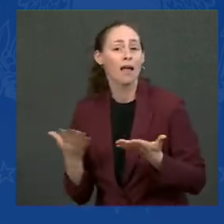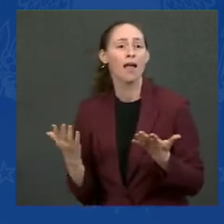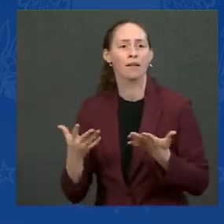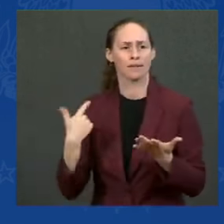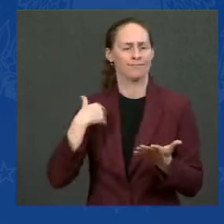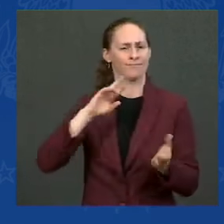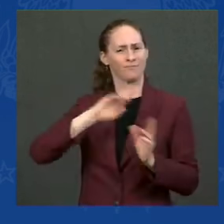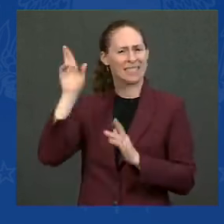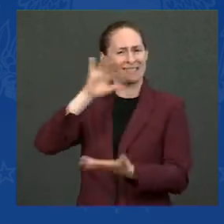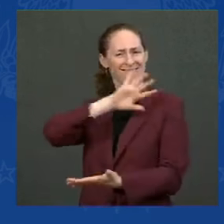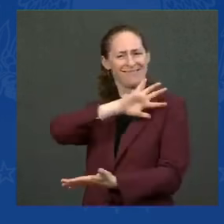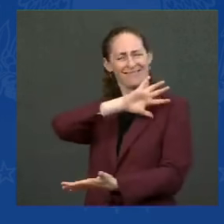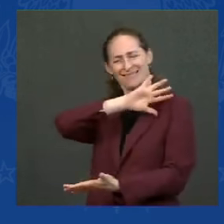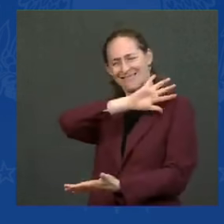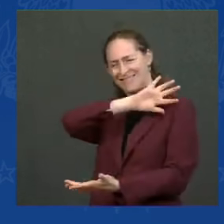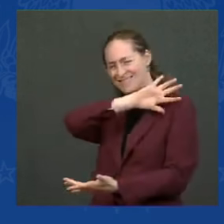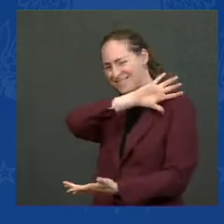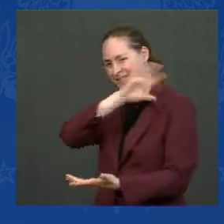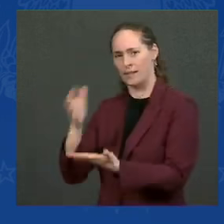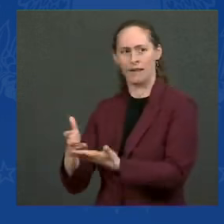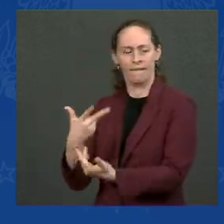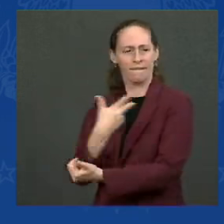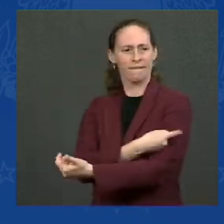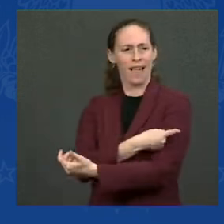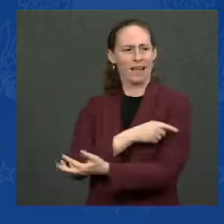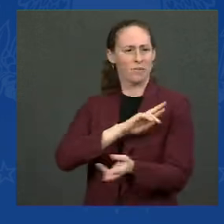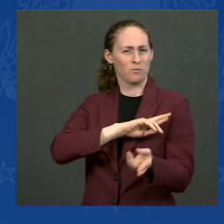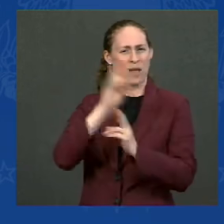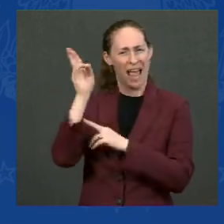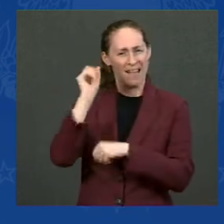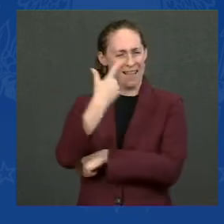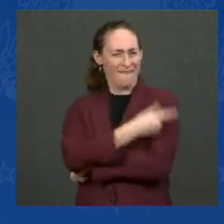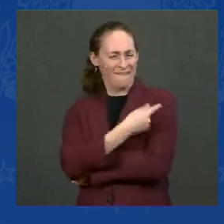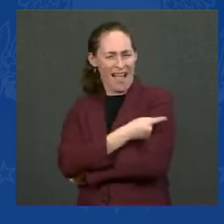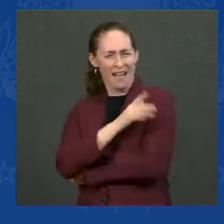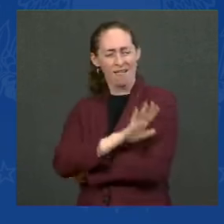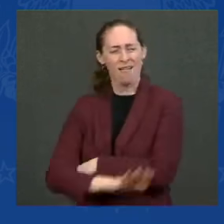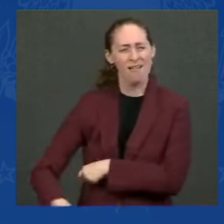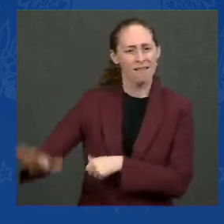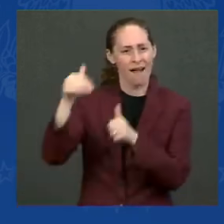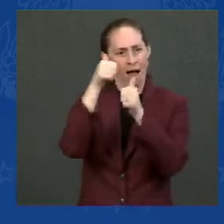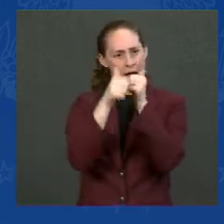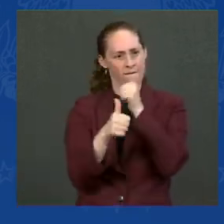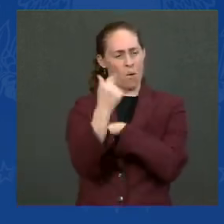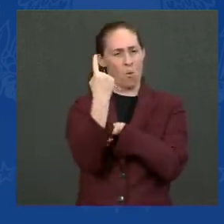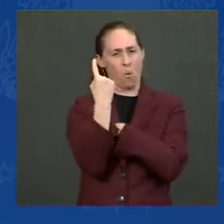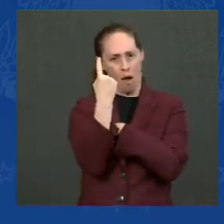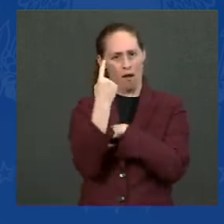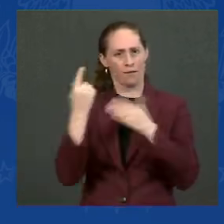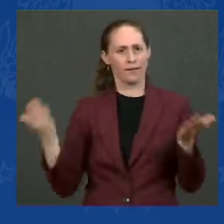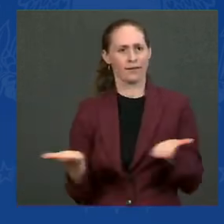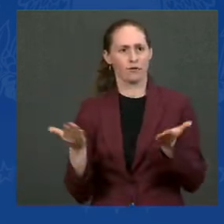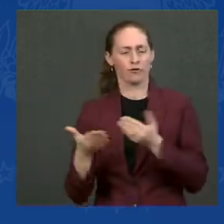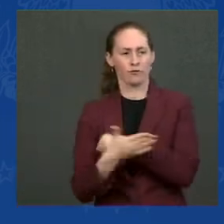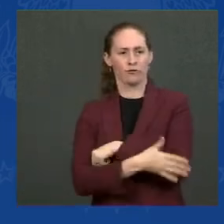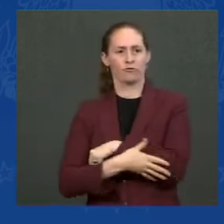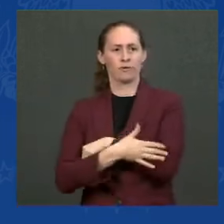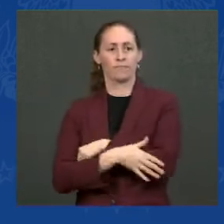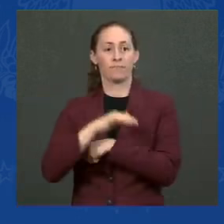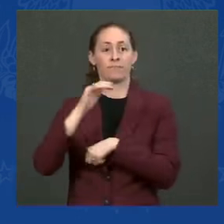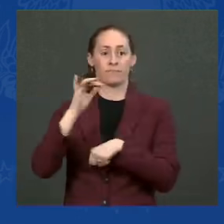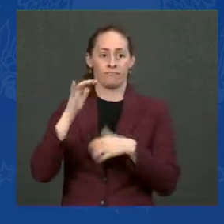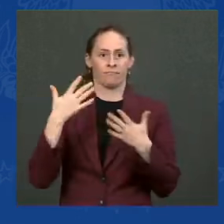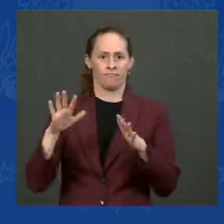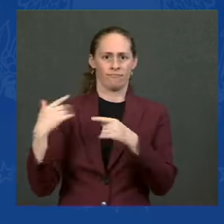off the bat to vaccinate every single American. There were only 4 million Americans who had been vaccinated up to that point, even though the virus had